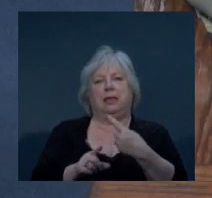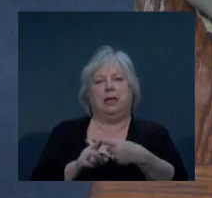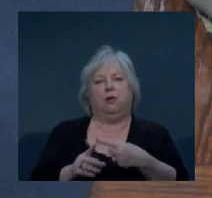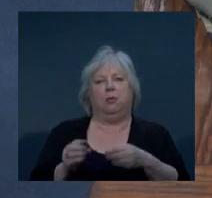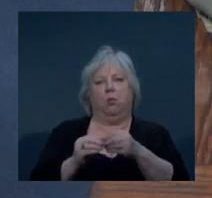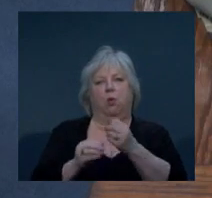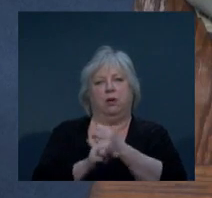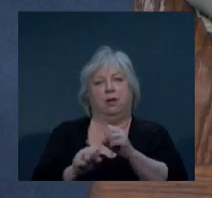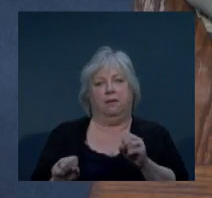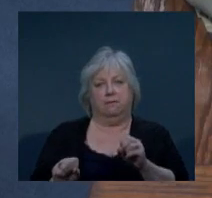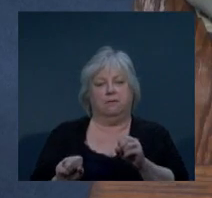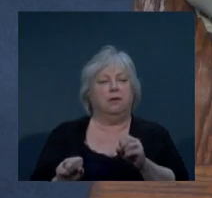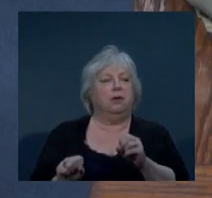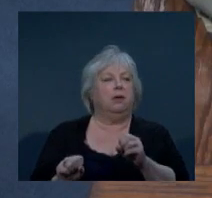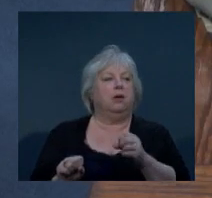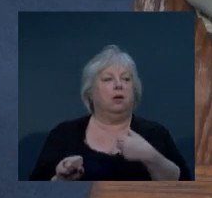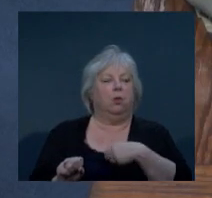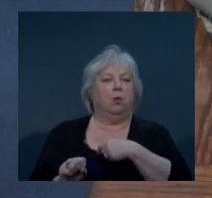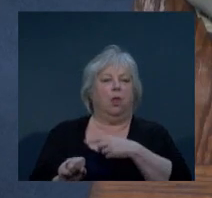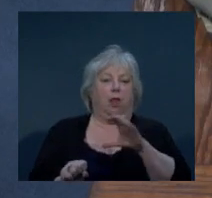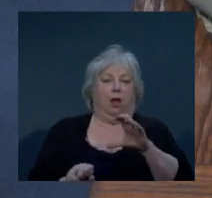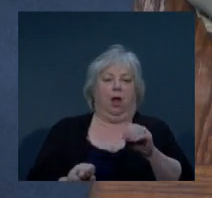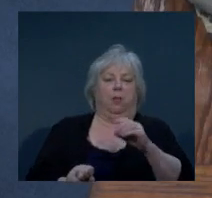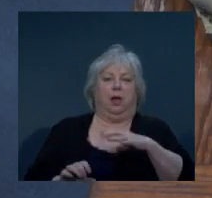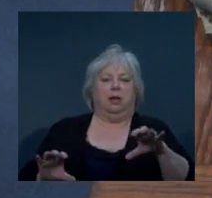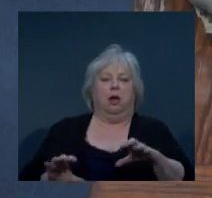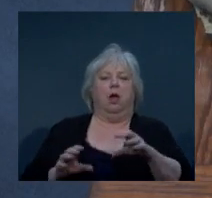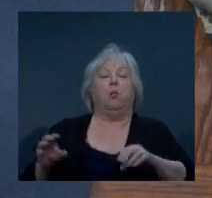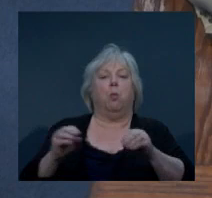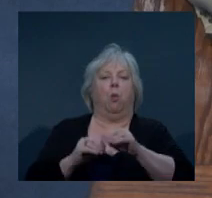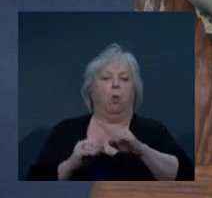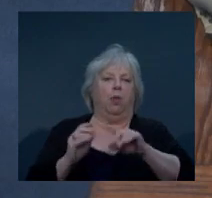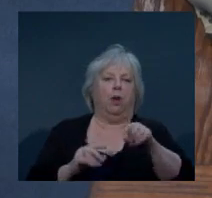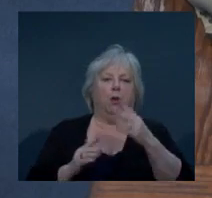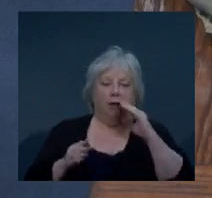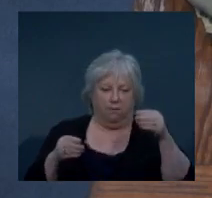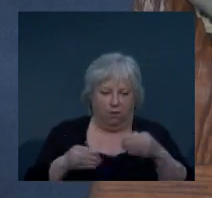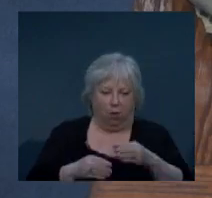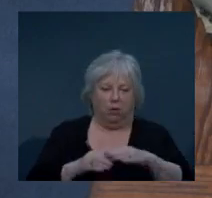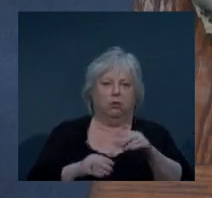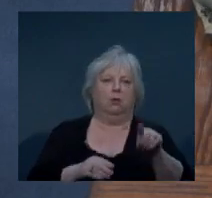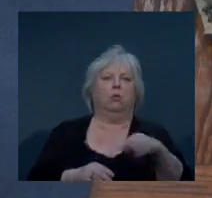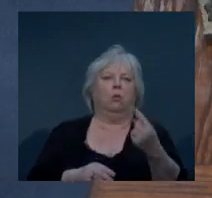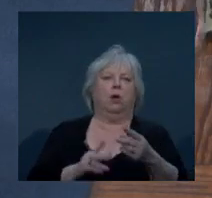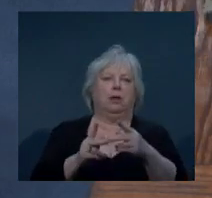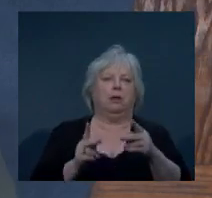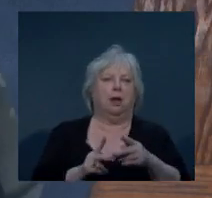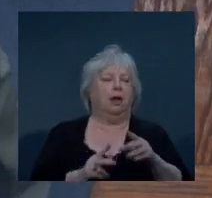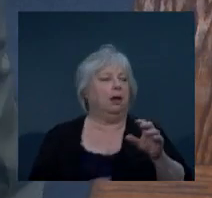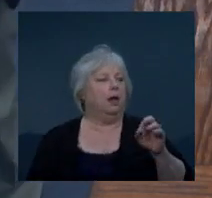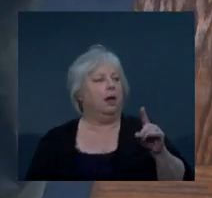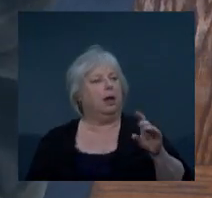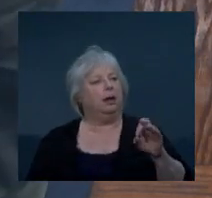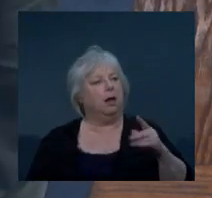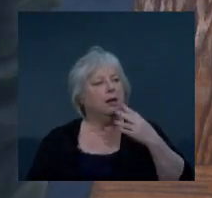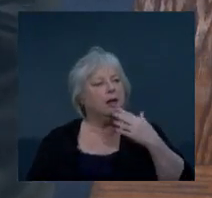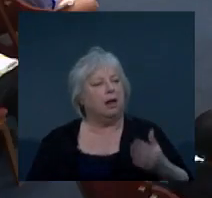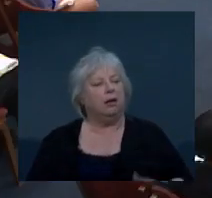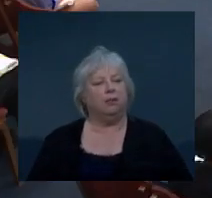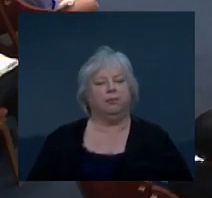intersection. So we've done more, the company's done more than just focus on this one site. Okay, thank you. Thank you very